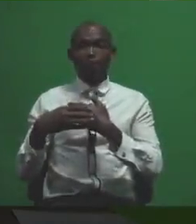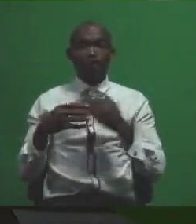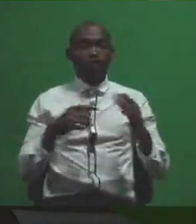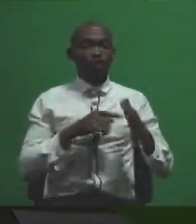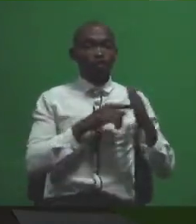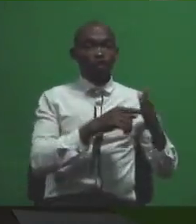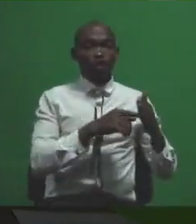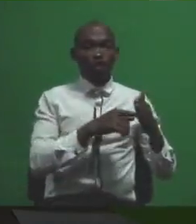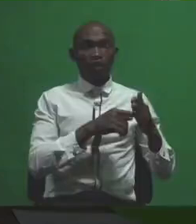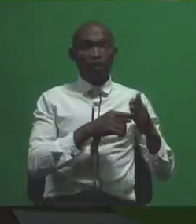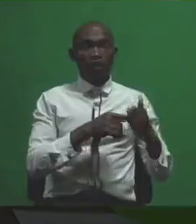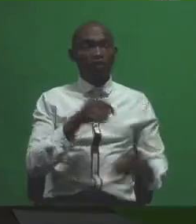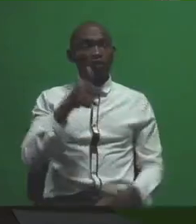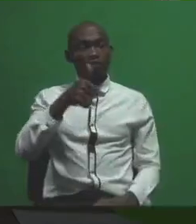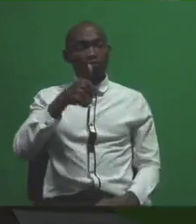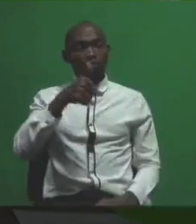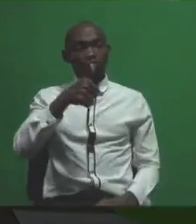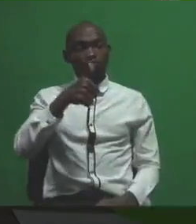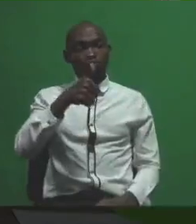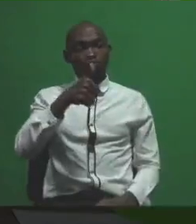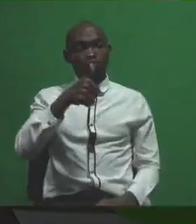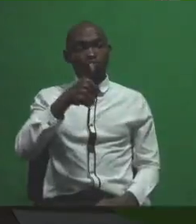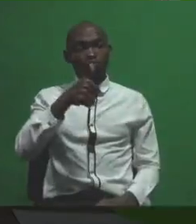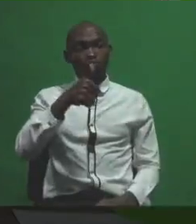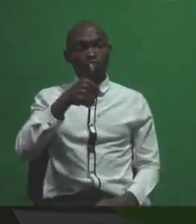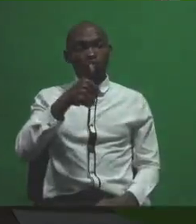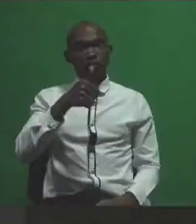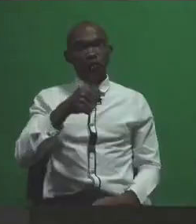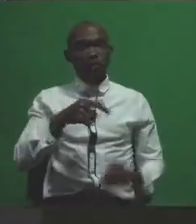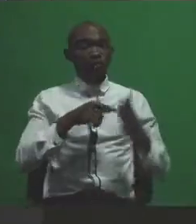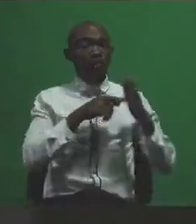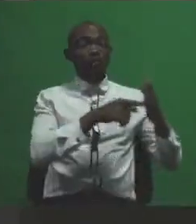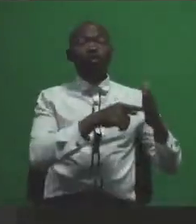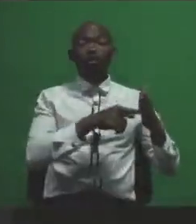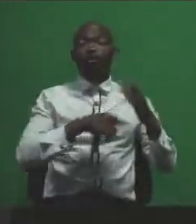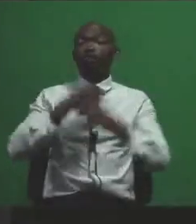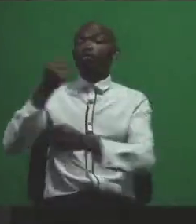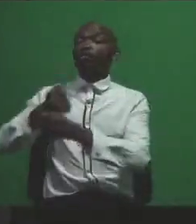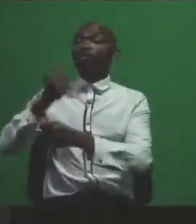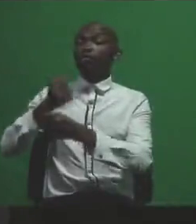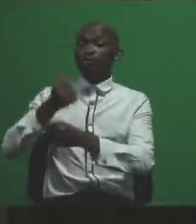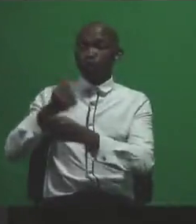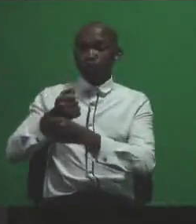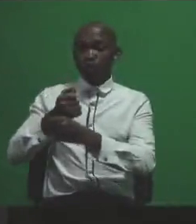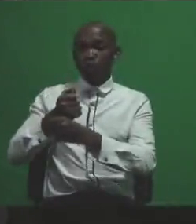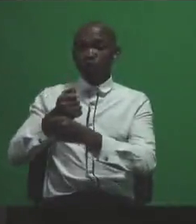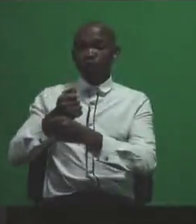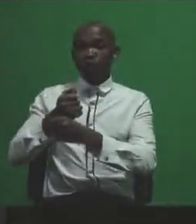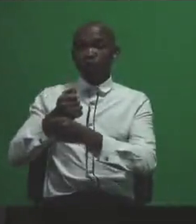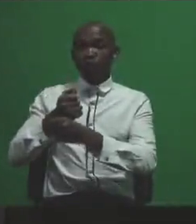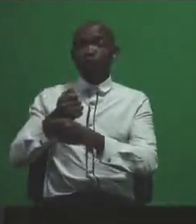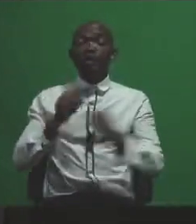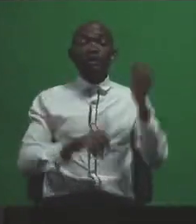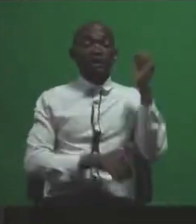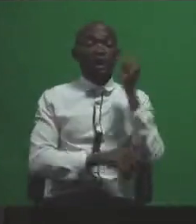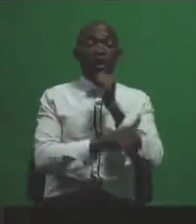this shows hand with that thumb. It tells do. It is something that you are required to